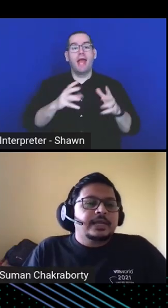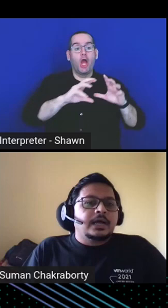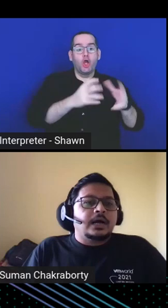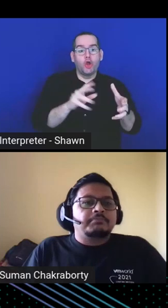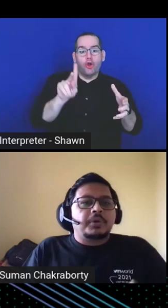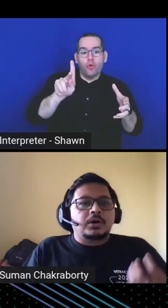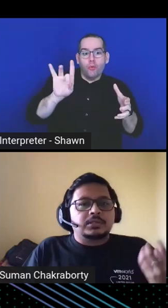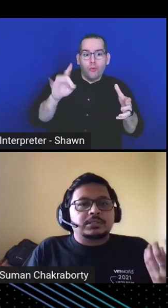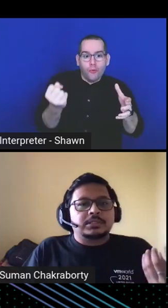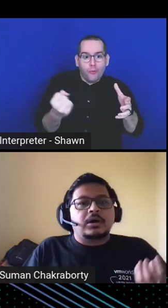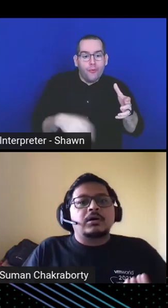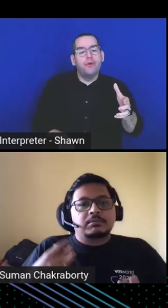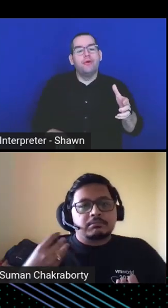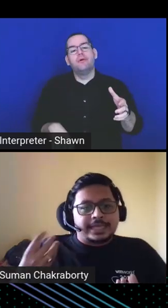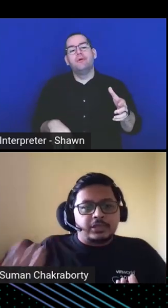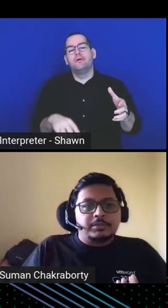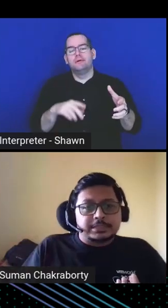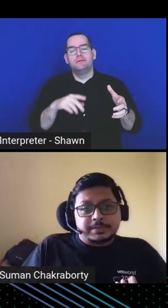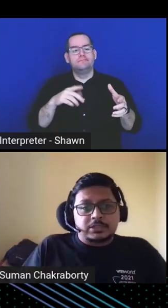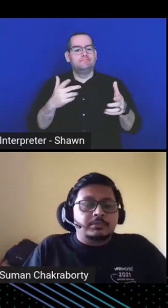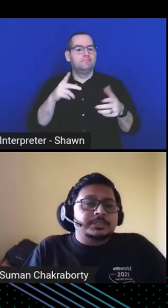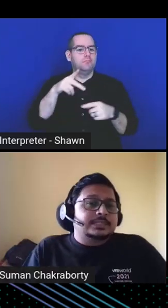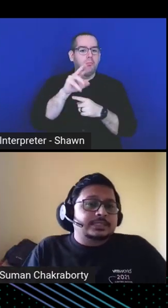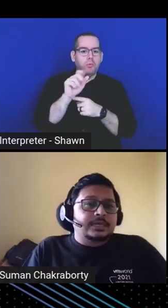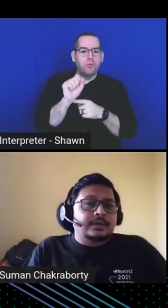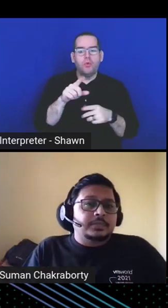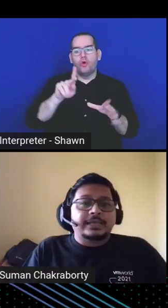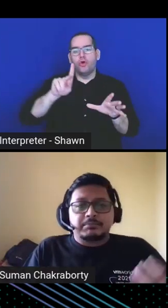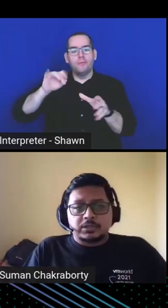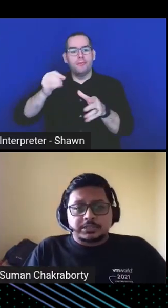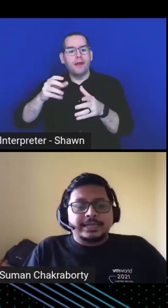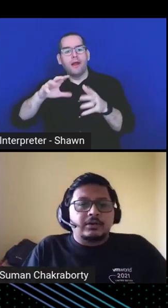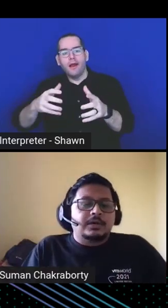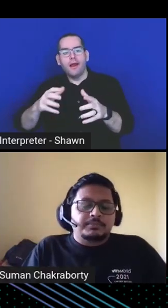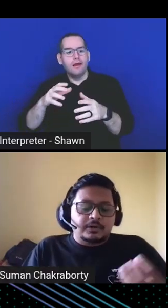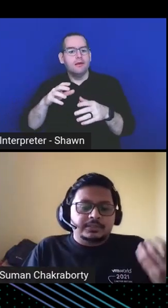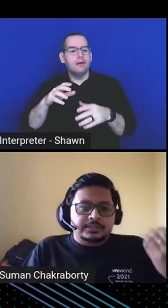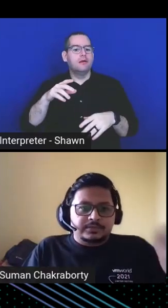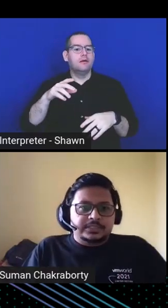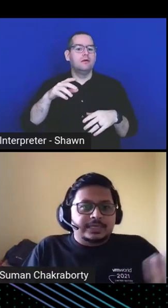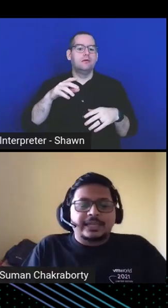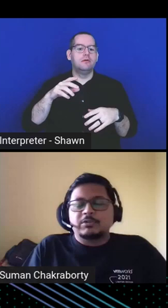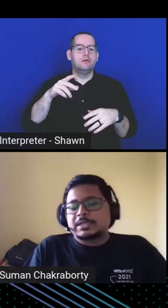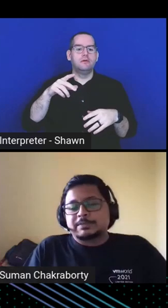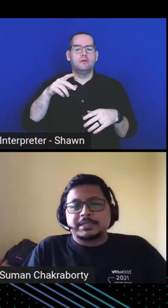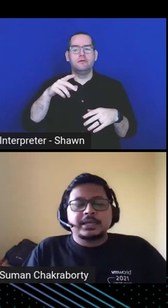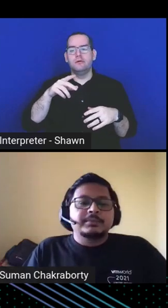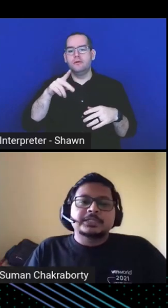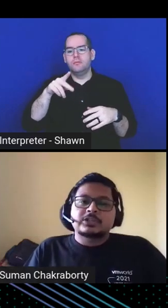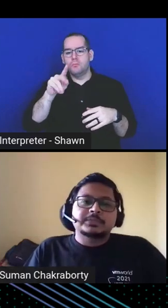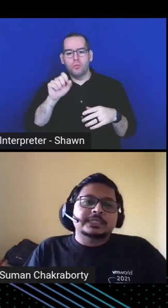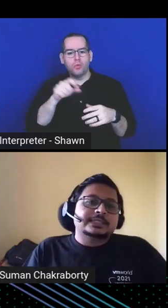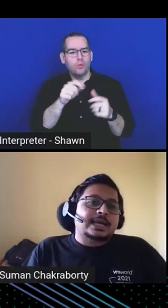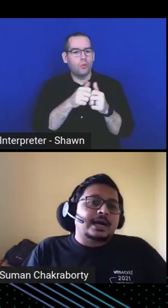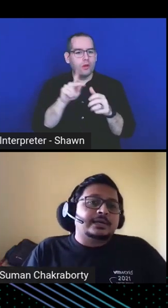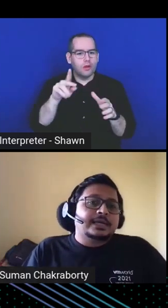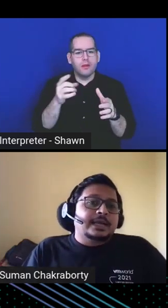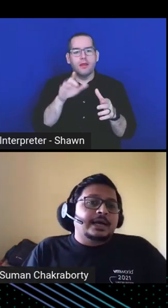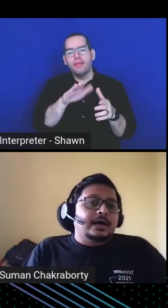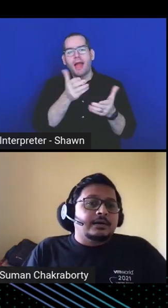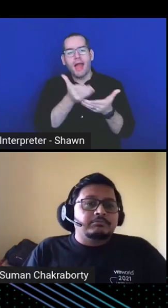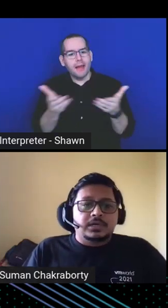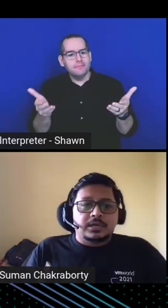where pods or like Kubernetes based objects, pods which are like Kubernetes based objects